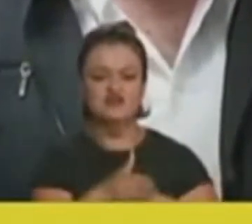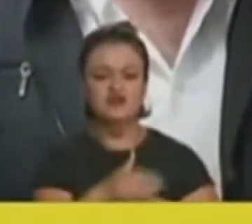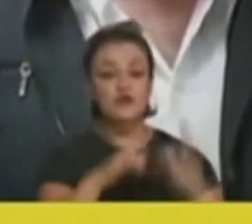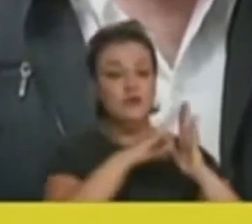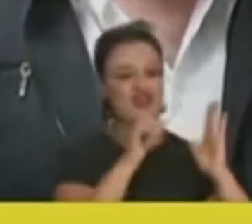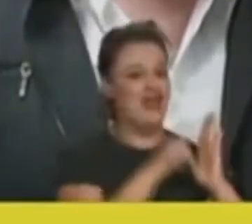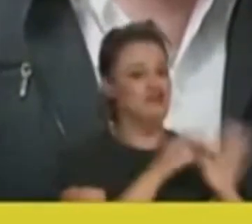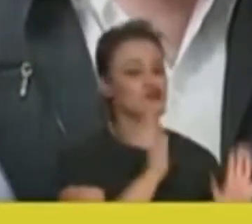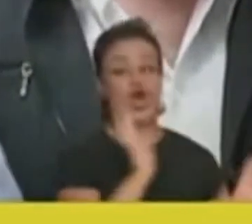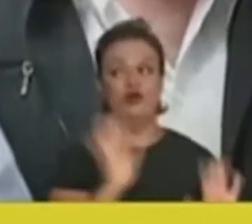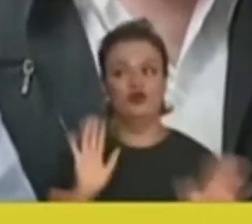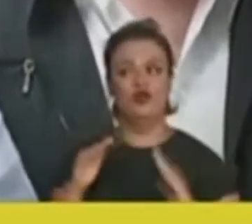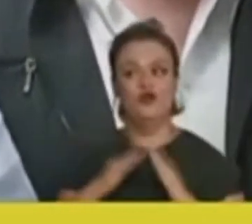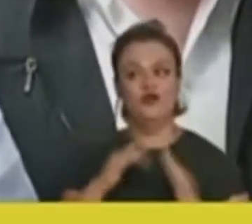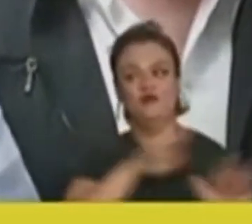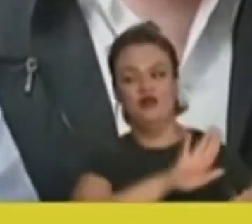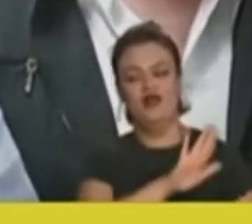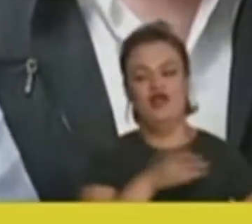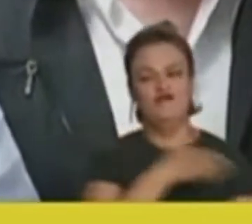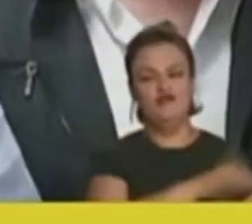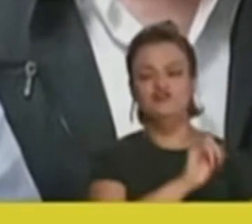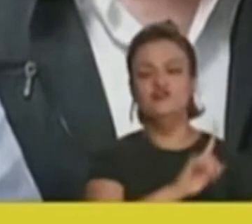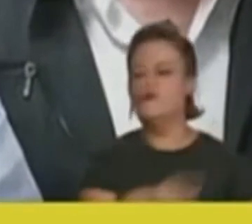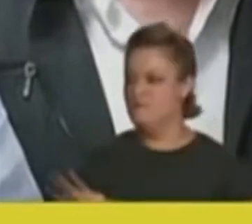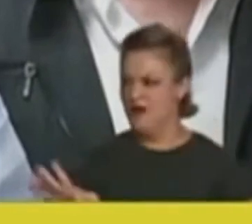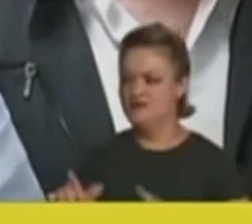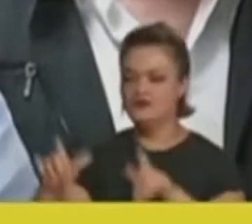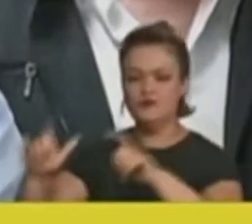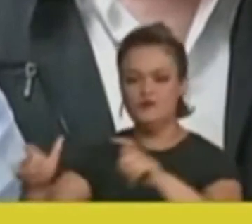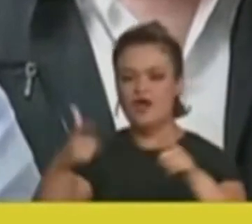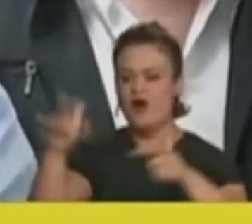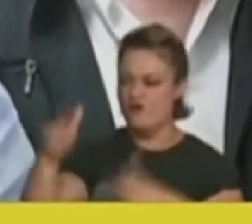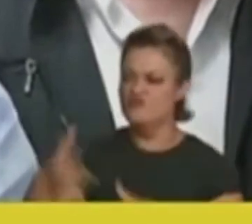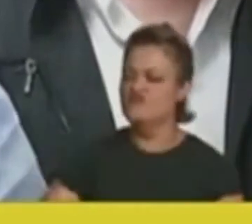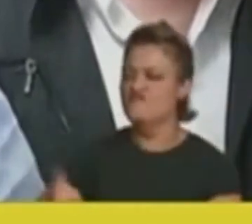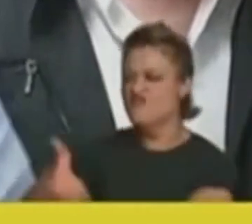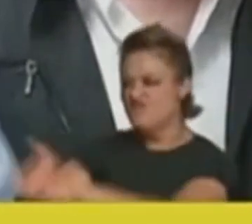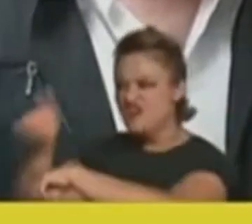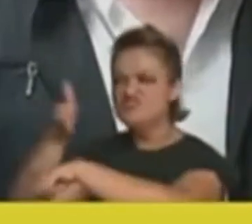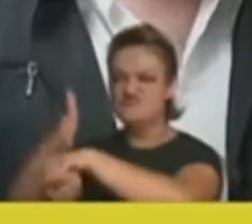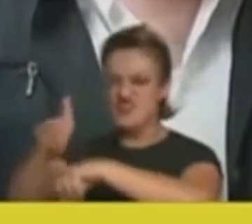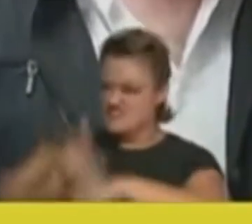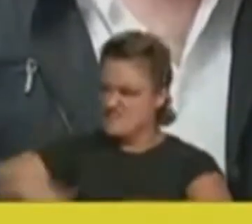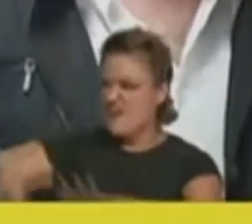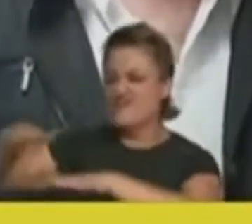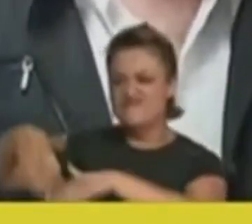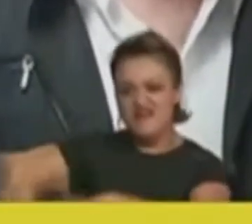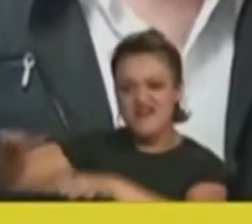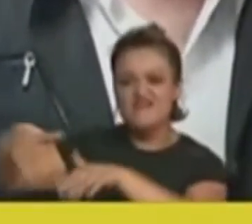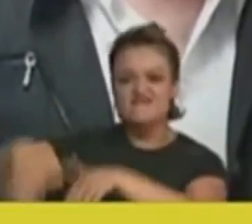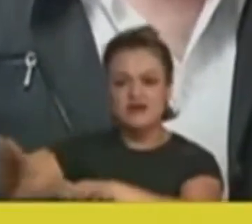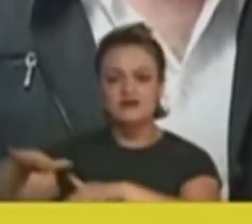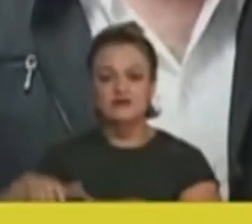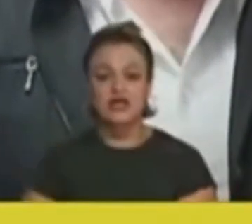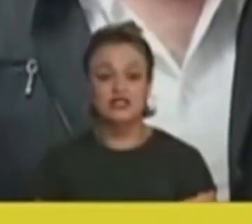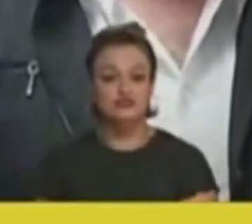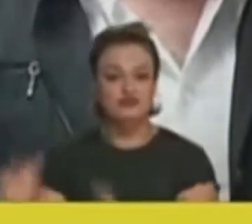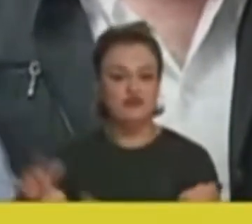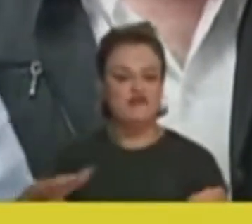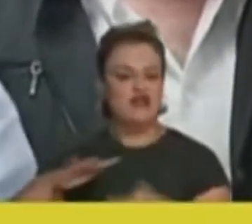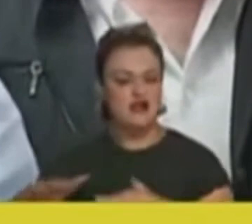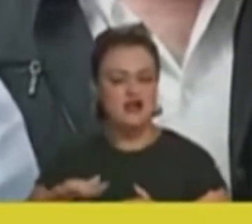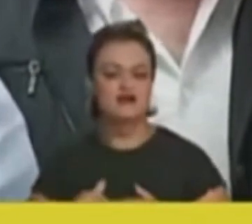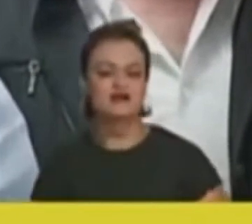Every chance he has, he encourages violence. We're going to